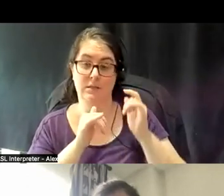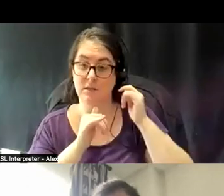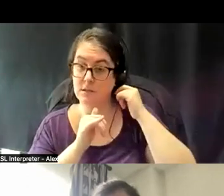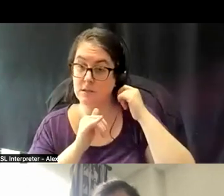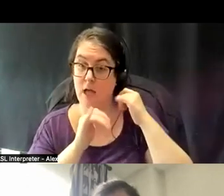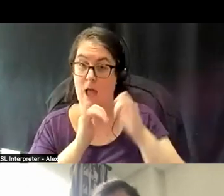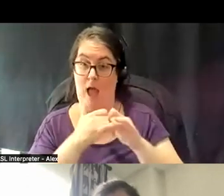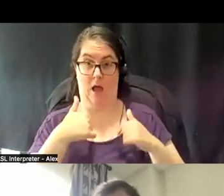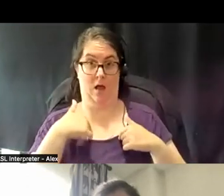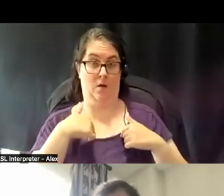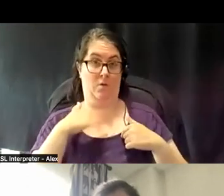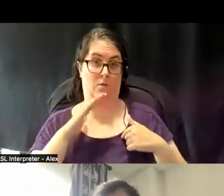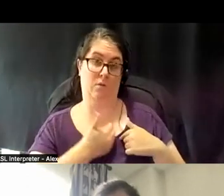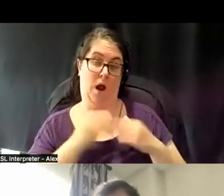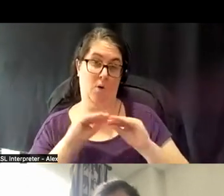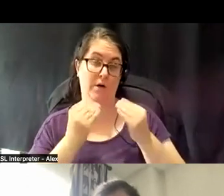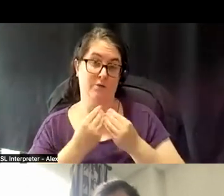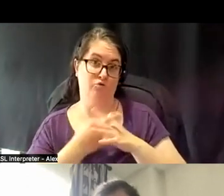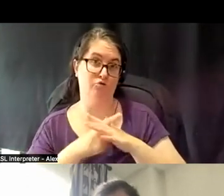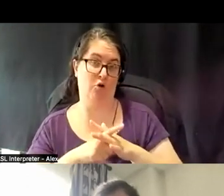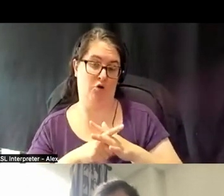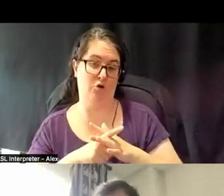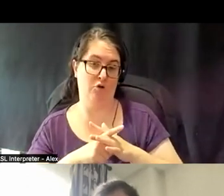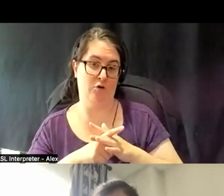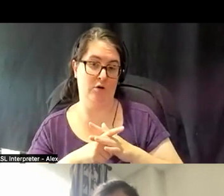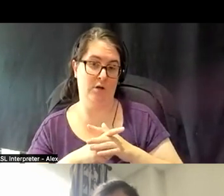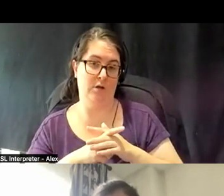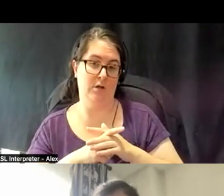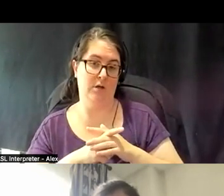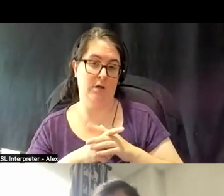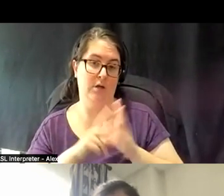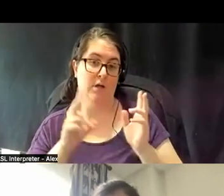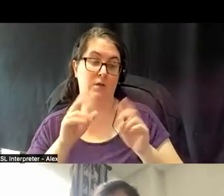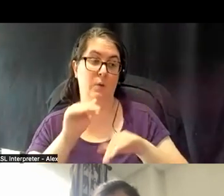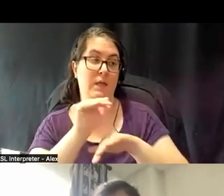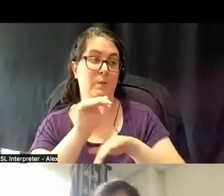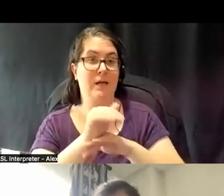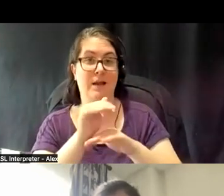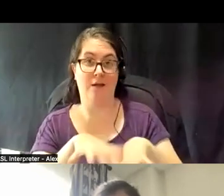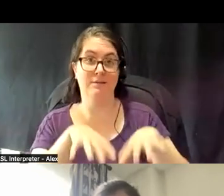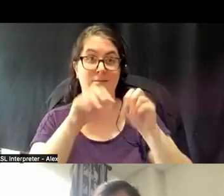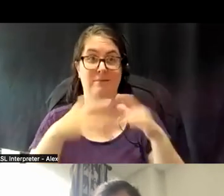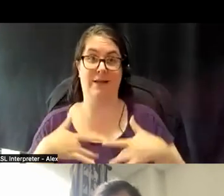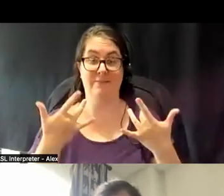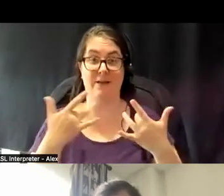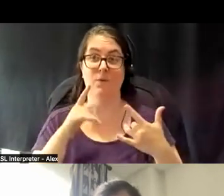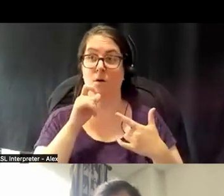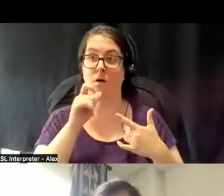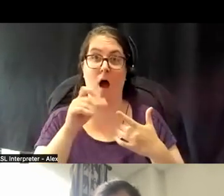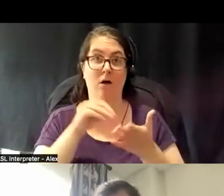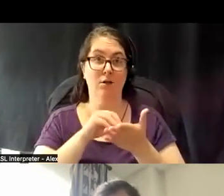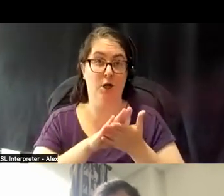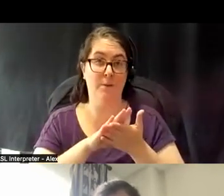Eat Together, We Live Together started. This was a night to invite undocumented and formerly undocumented migrants to share a